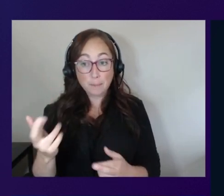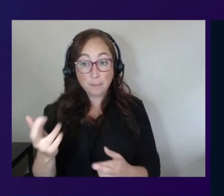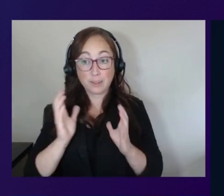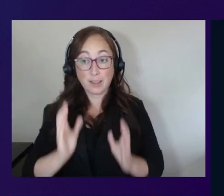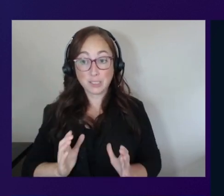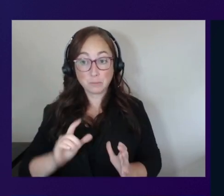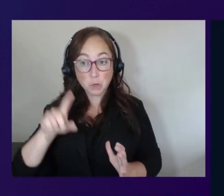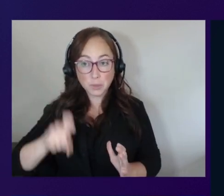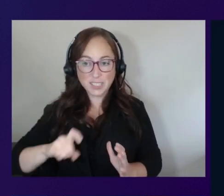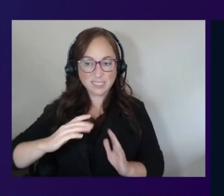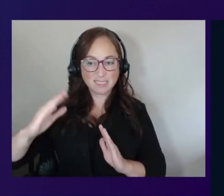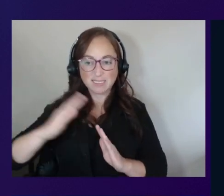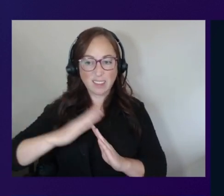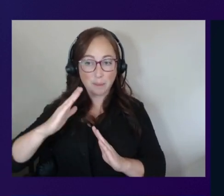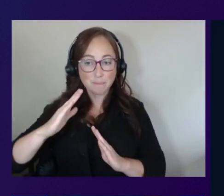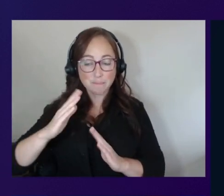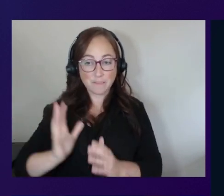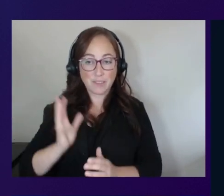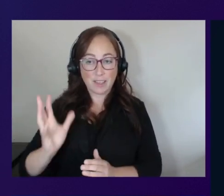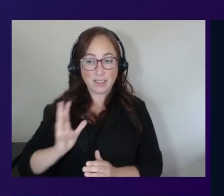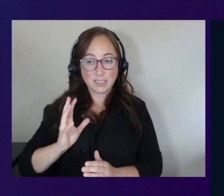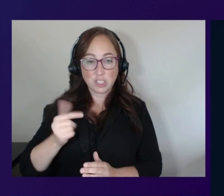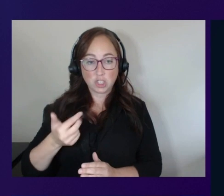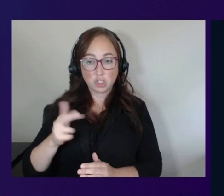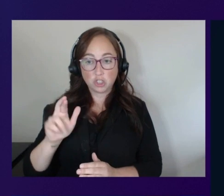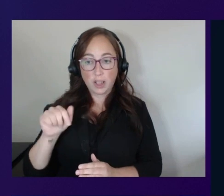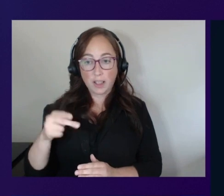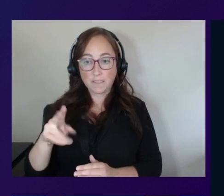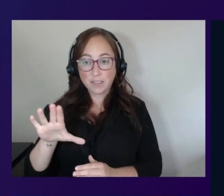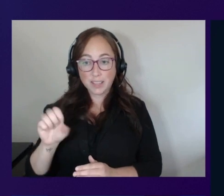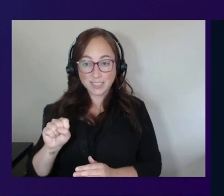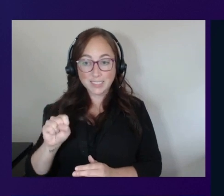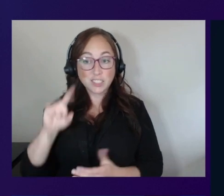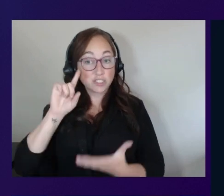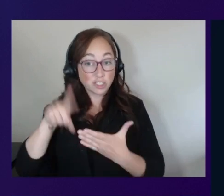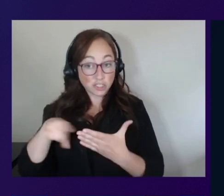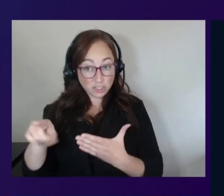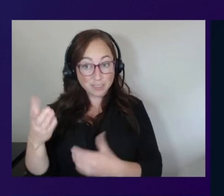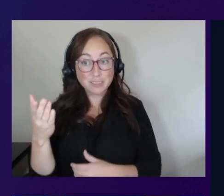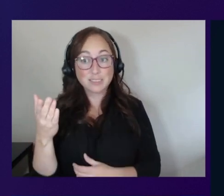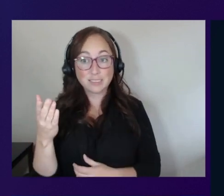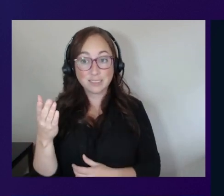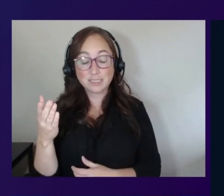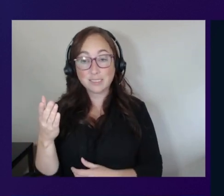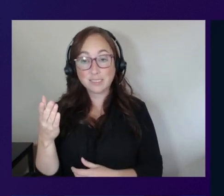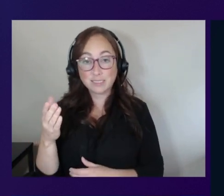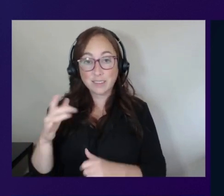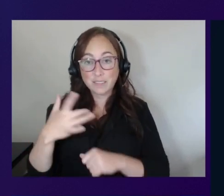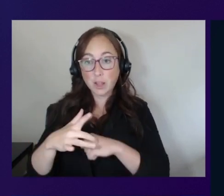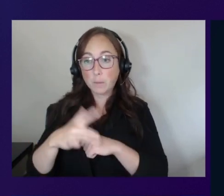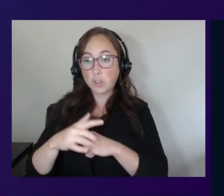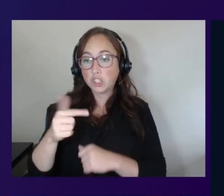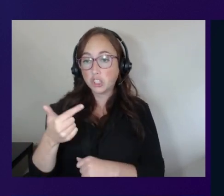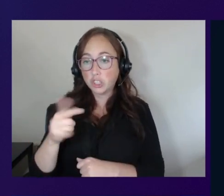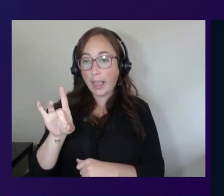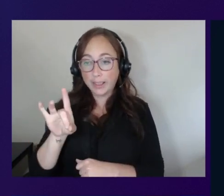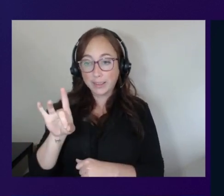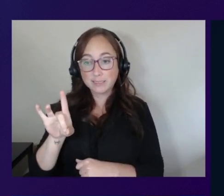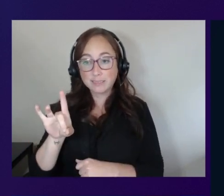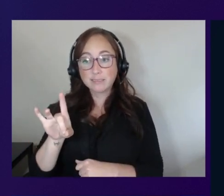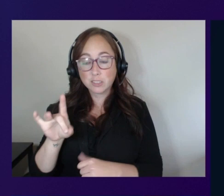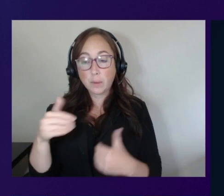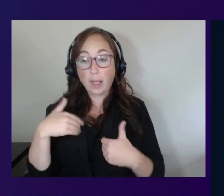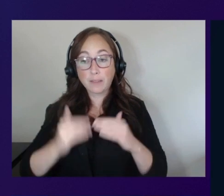high-end graphics instances, check that out. That one is G8, and you have up to